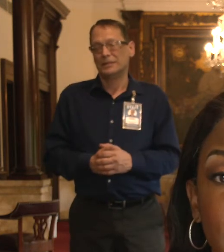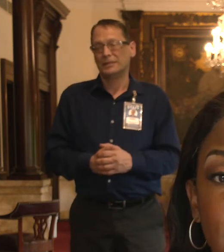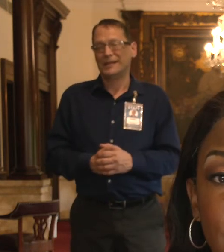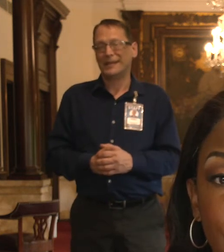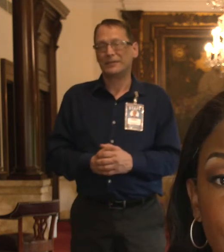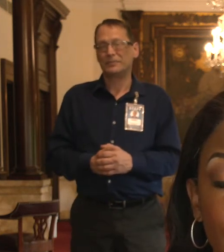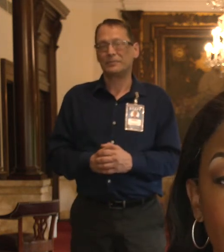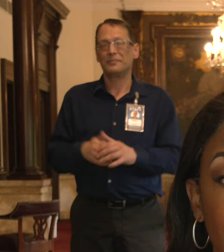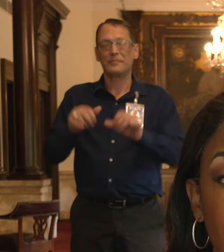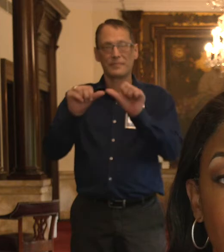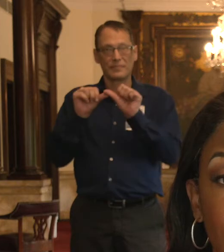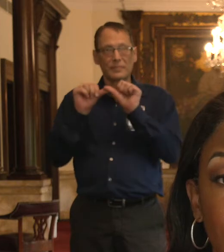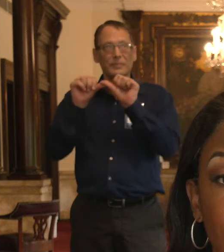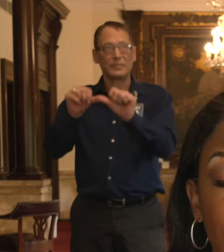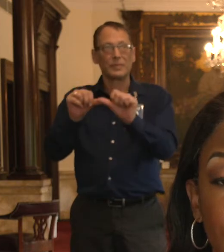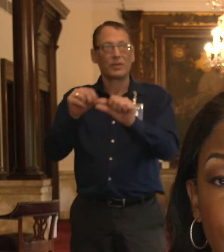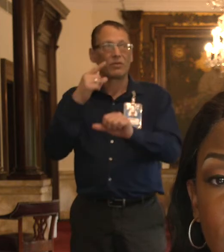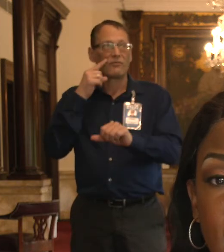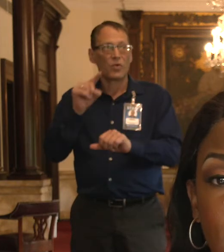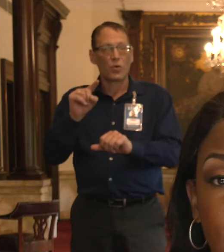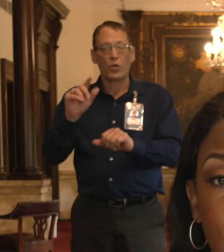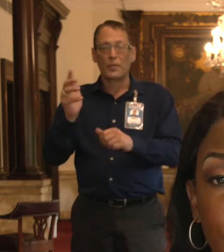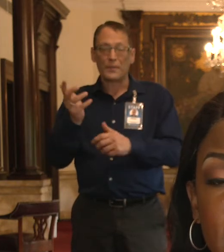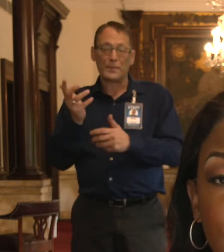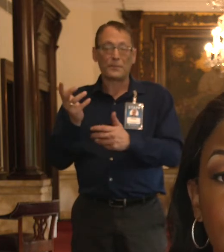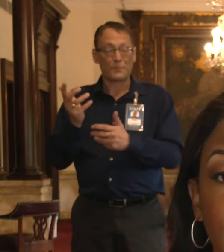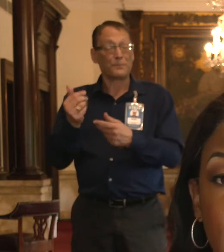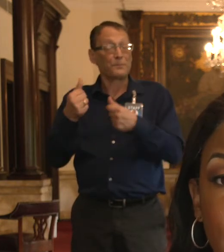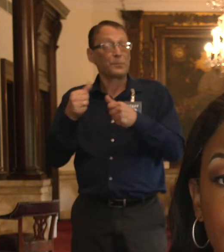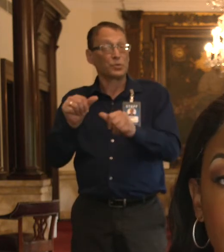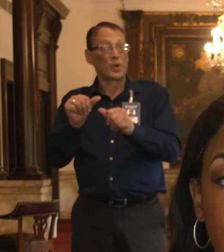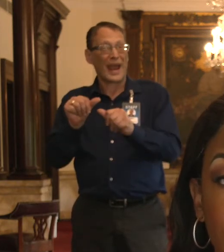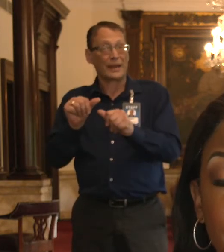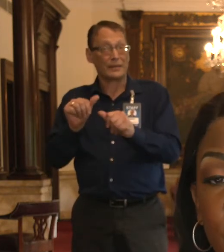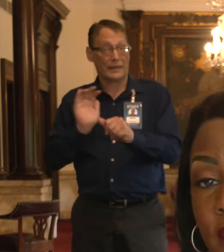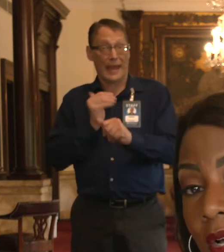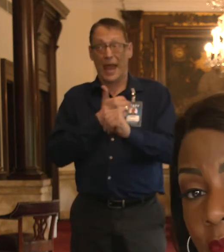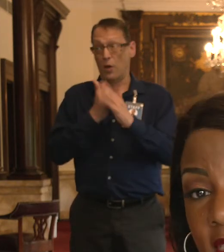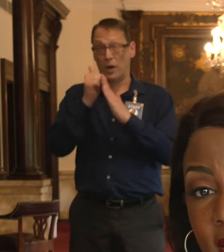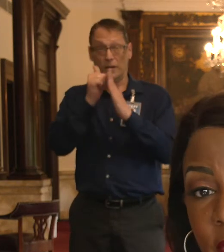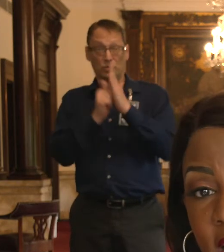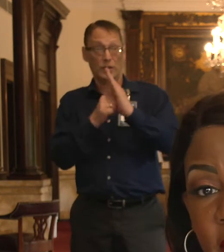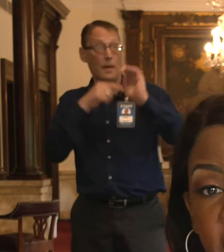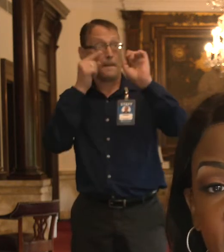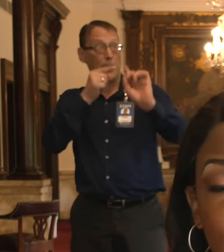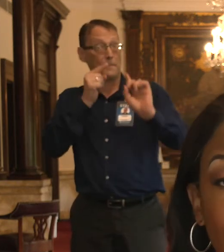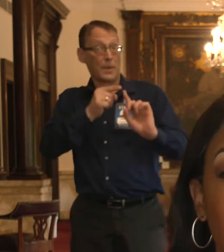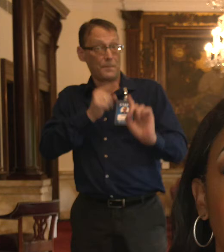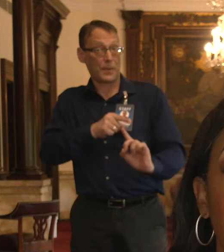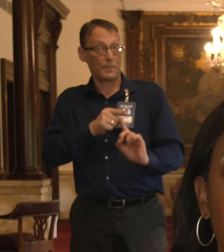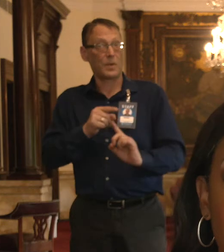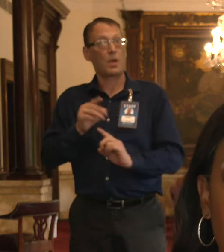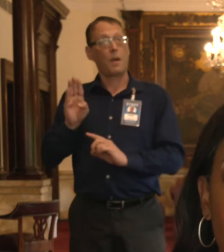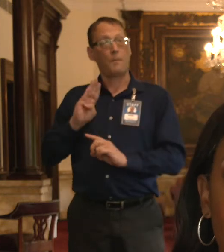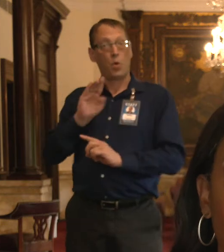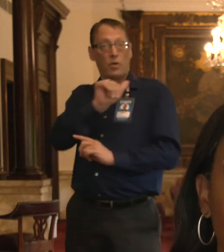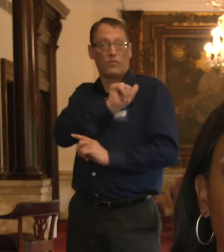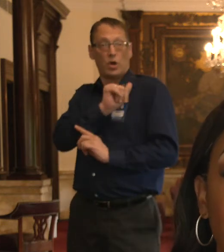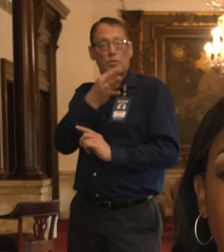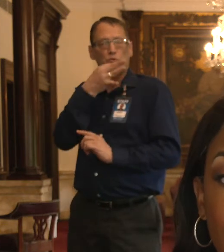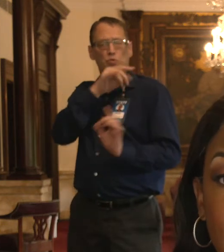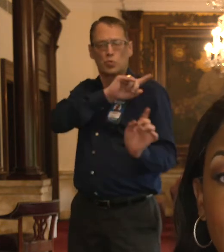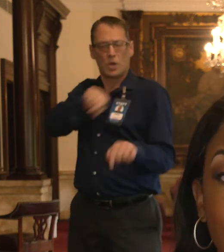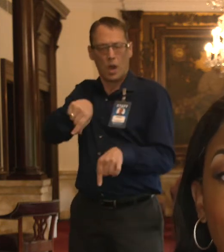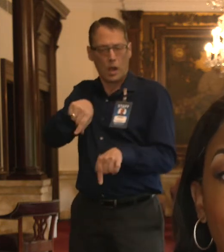We will continue towards trying to fill our agenda. The Board of Aldermen is going to be coming back soon, so the budget's going to go to the